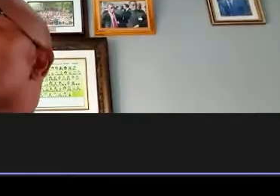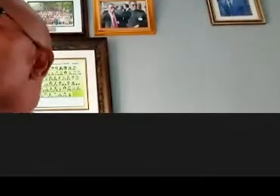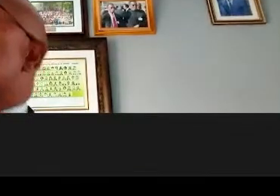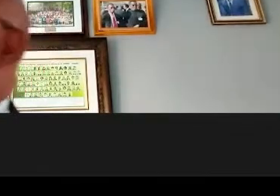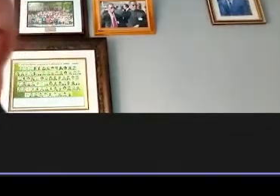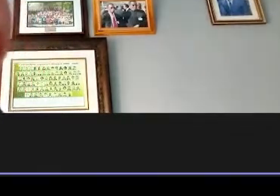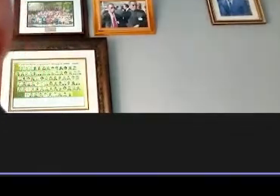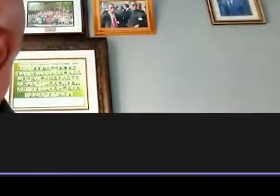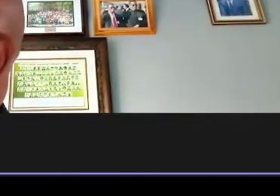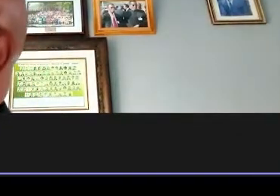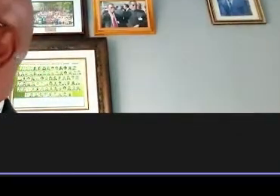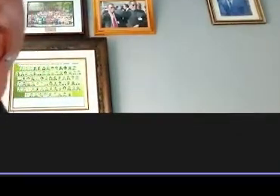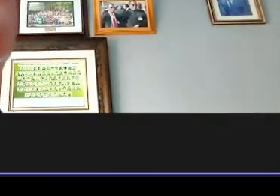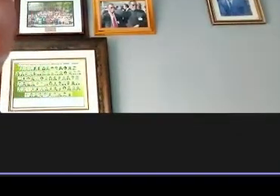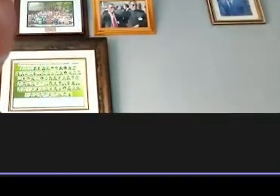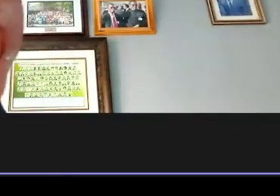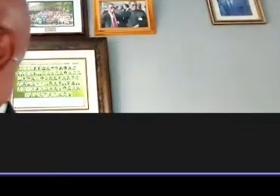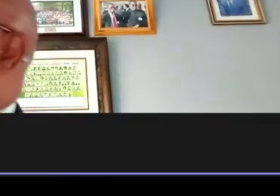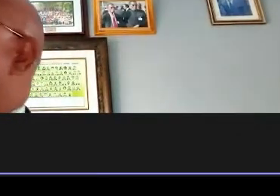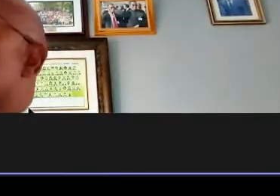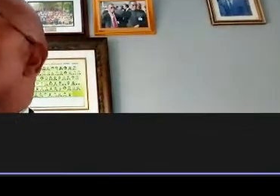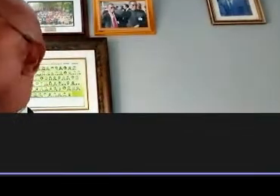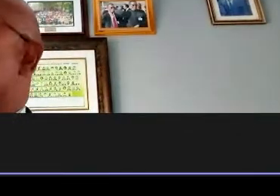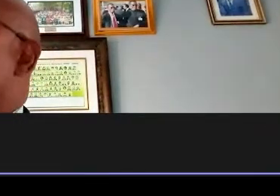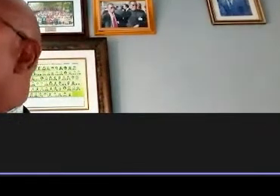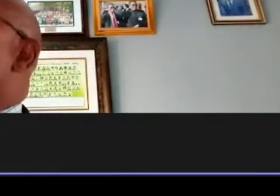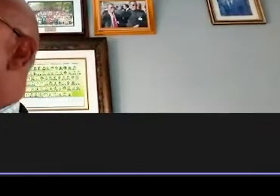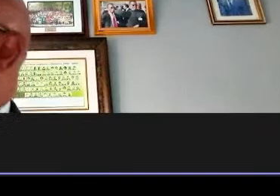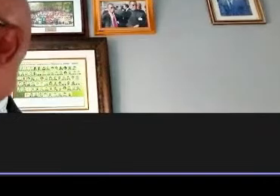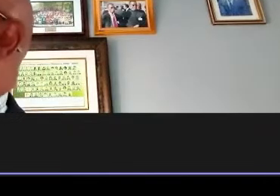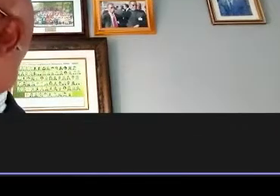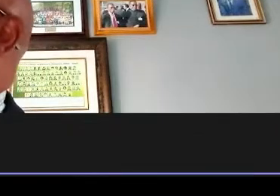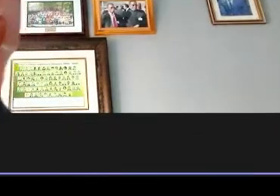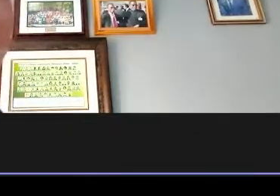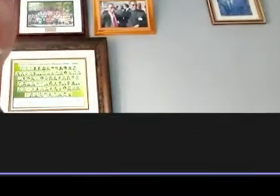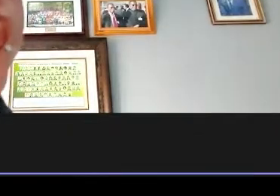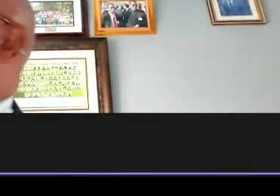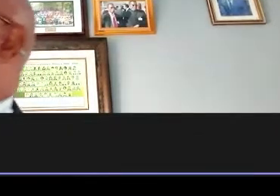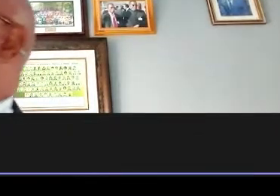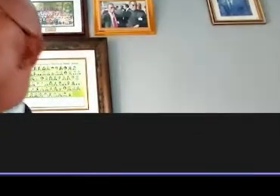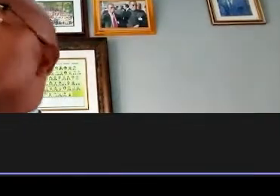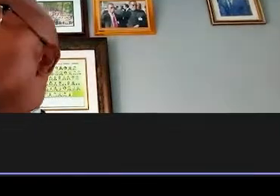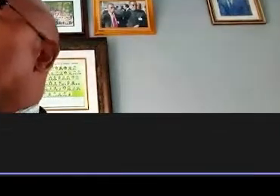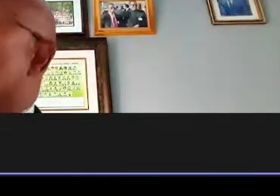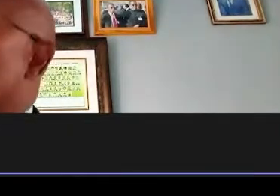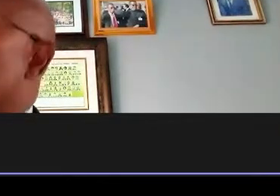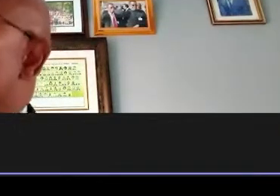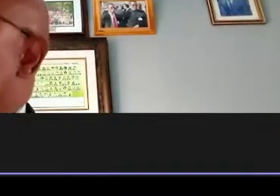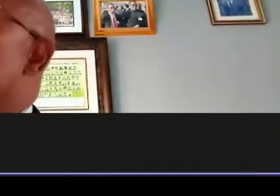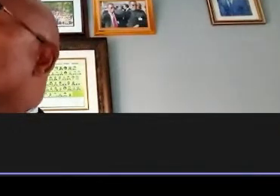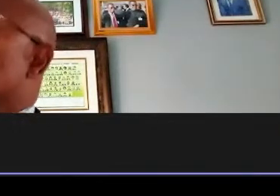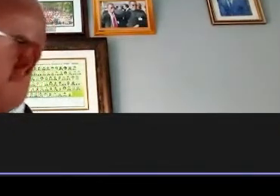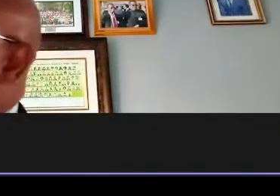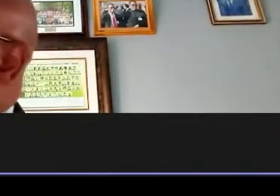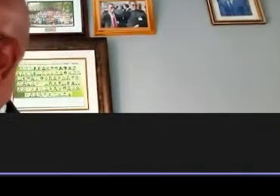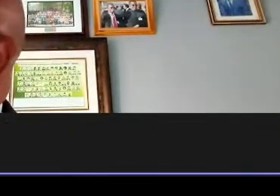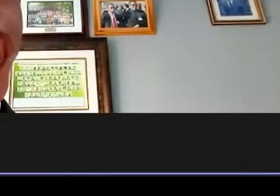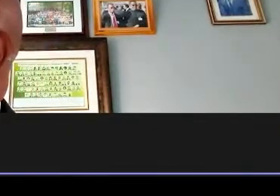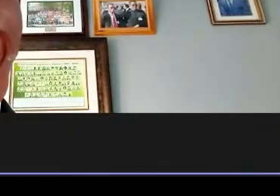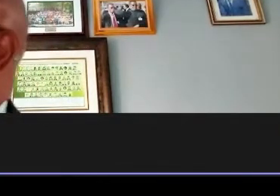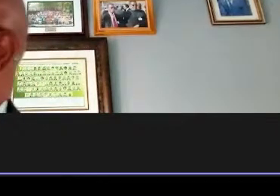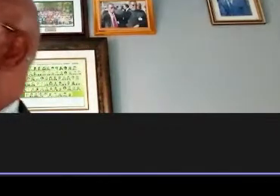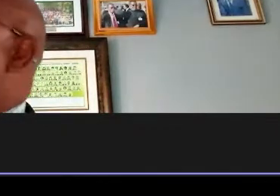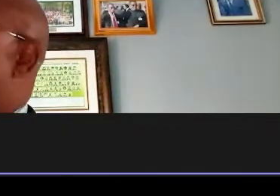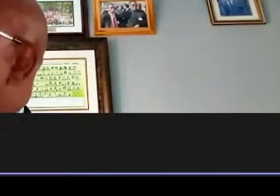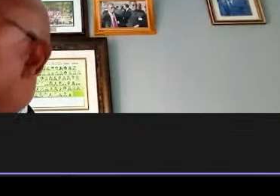follows. The sad reality for many of our members is that they will never get houses, because unless you are close to the ruling